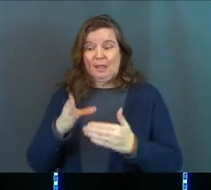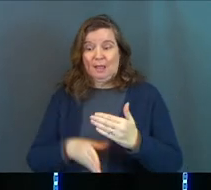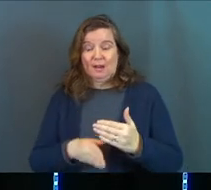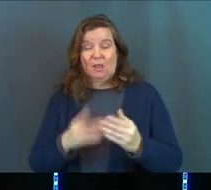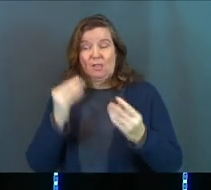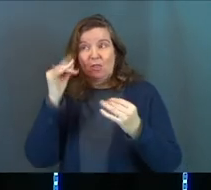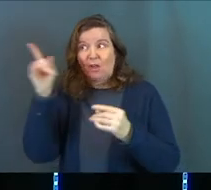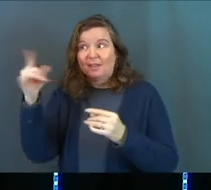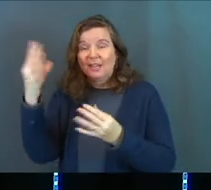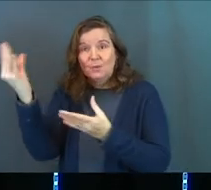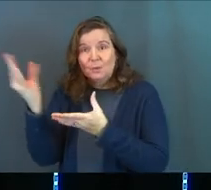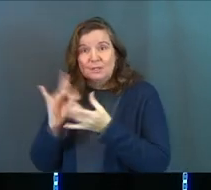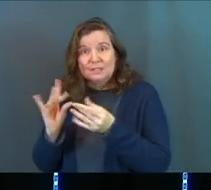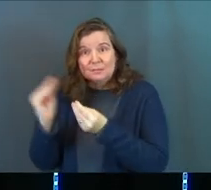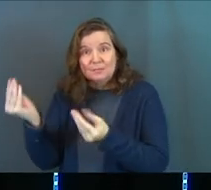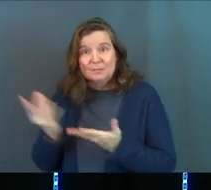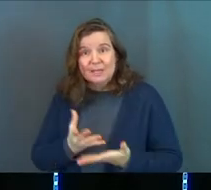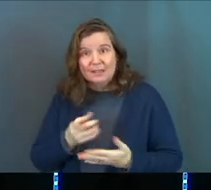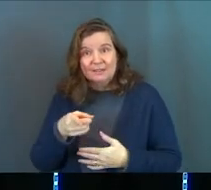at the thought that He would speak.